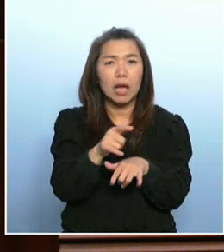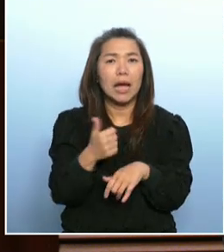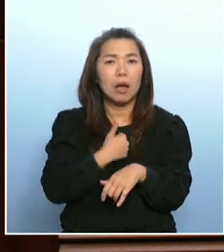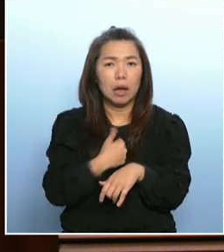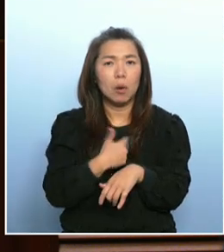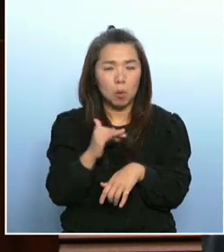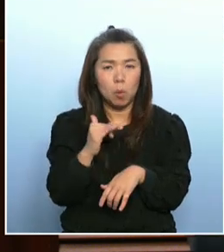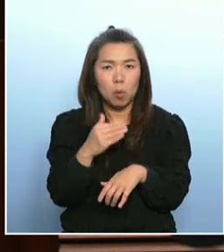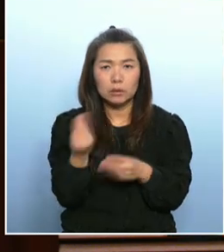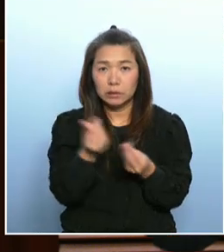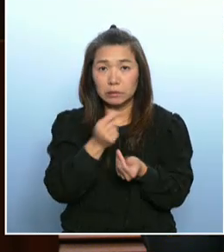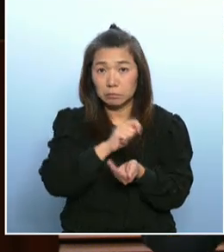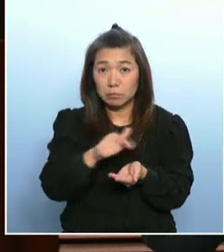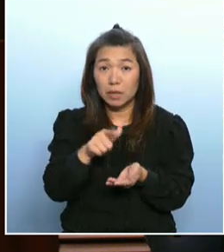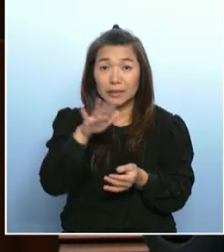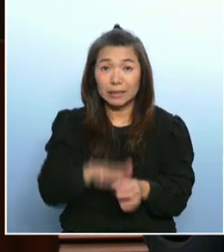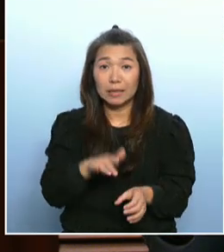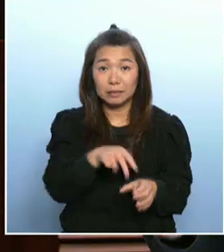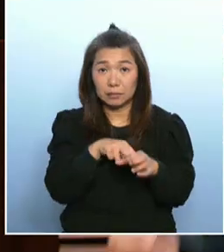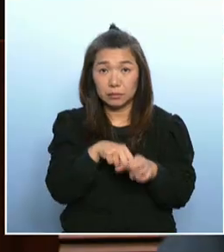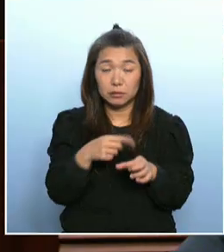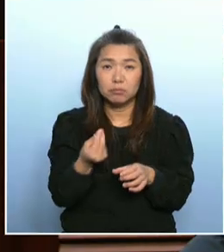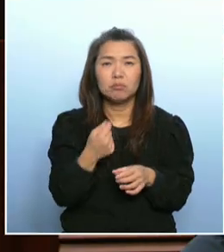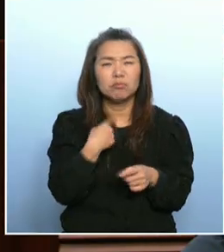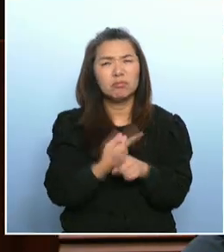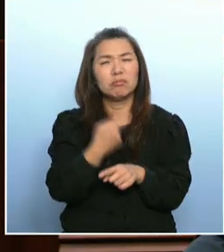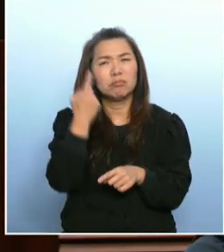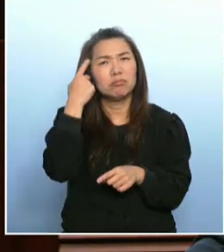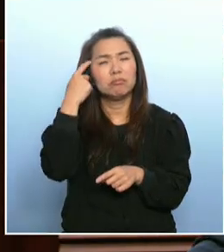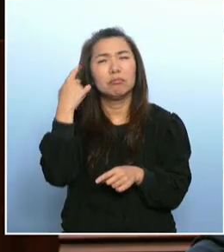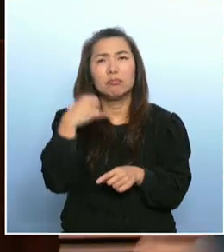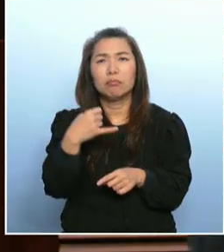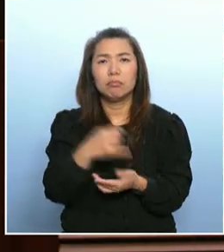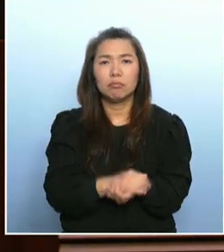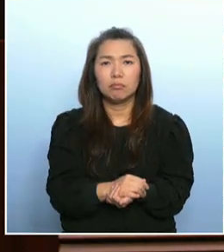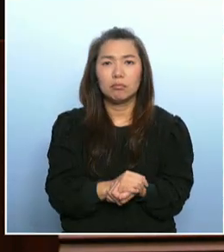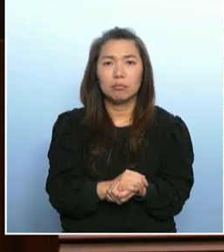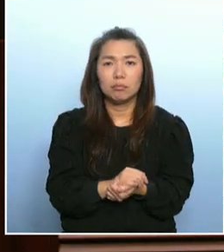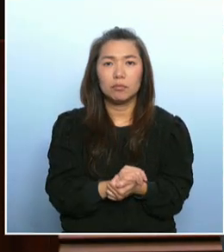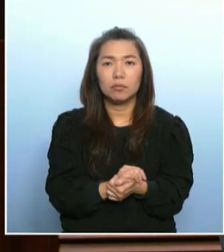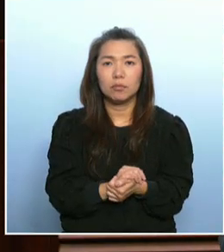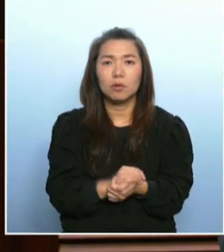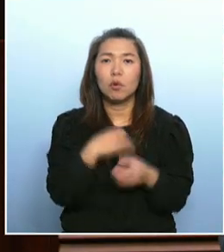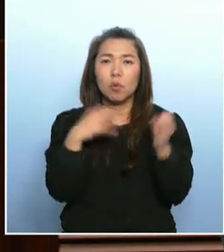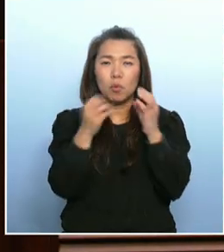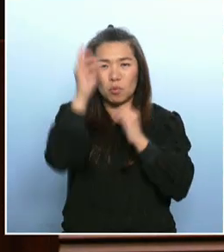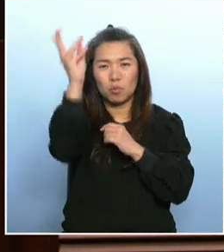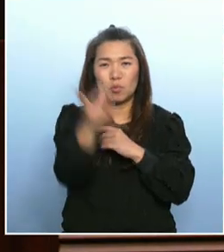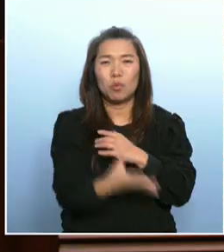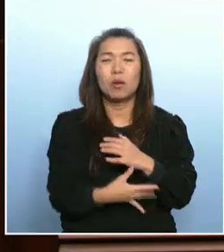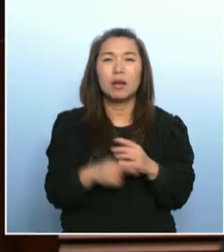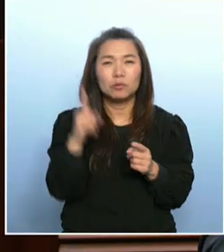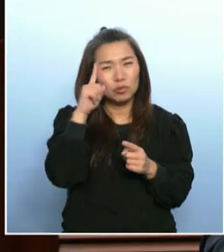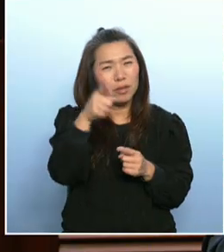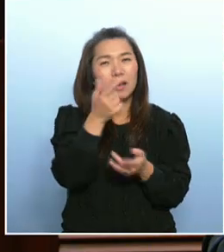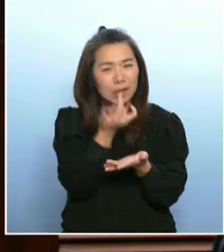come CSSA carers are not entitled to the living allowance? I don't see or understand the